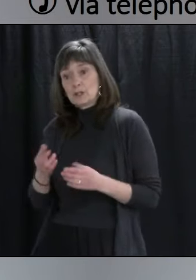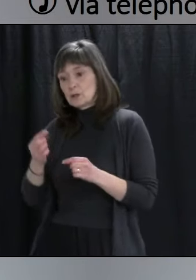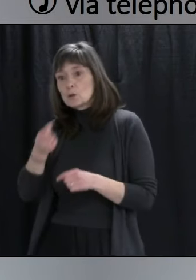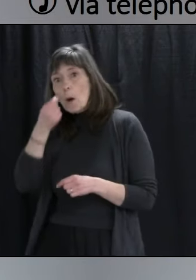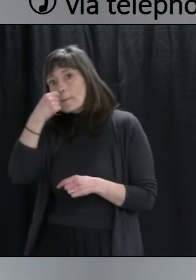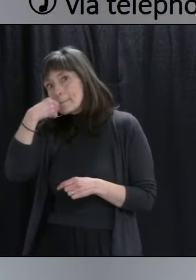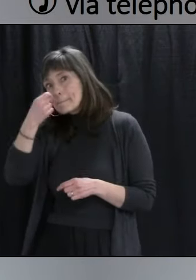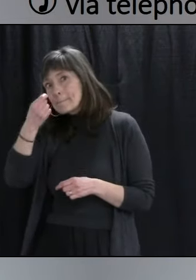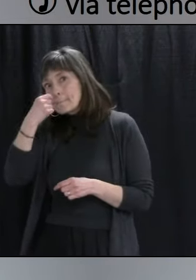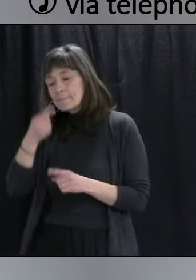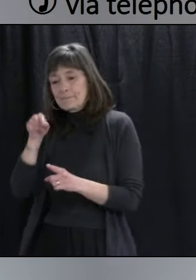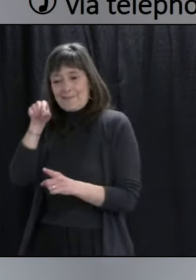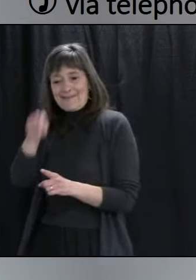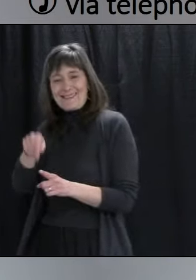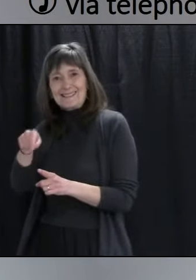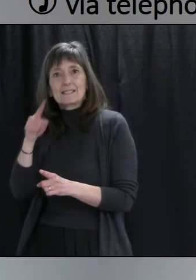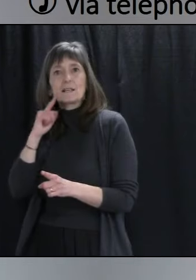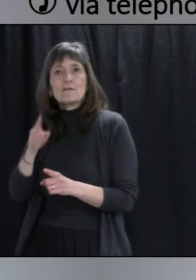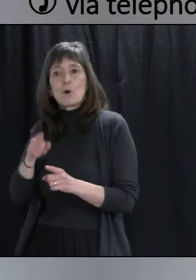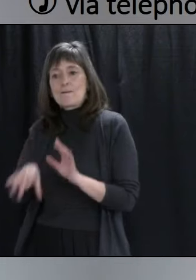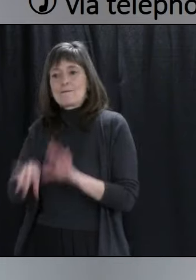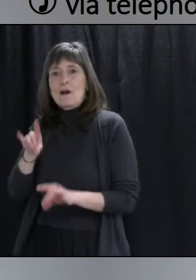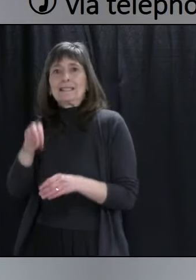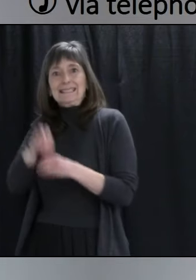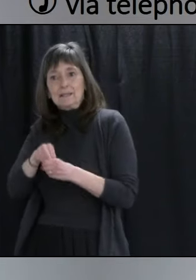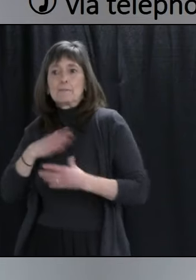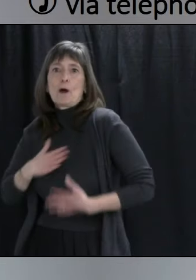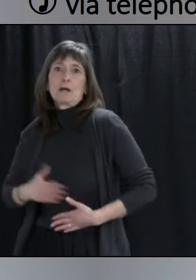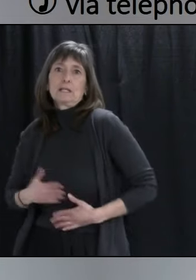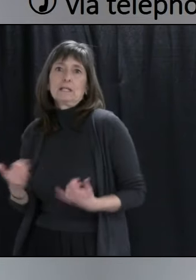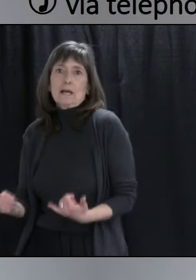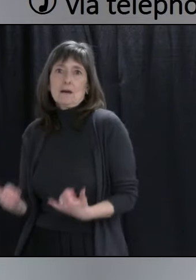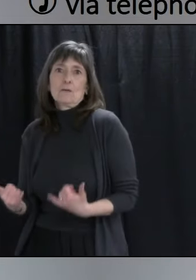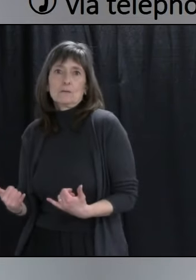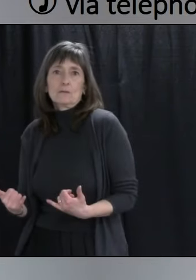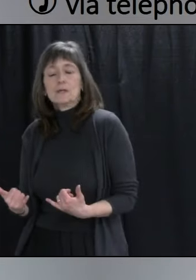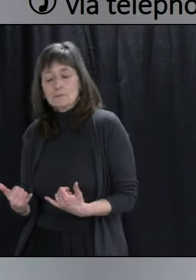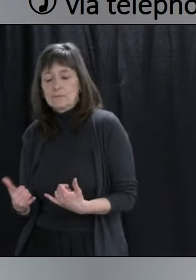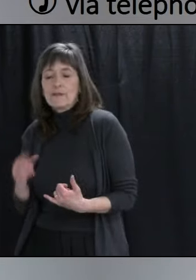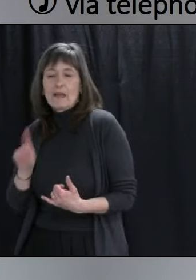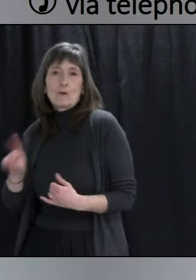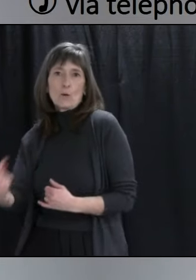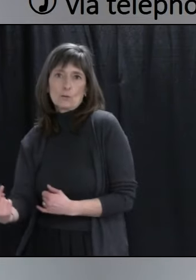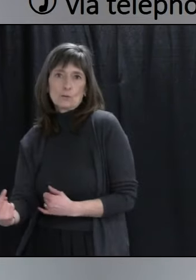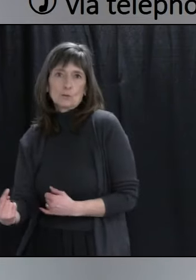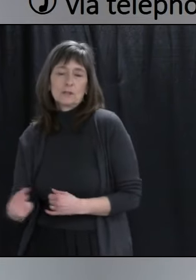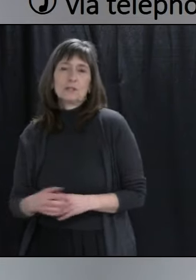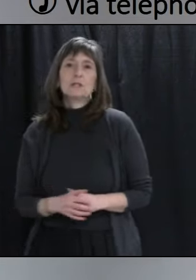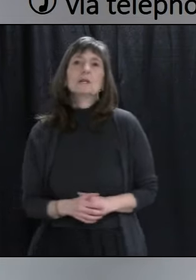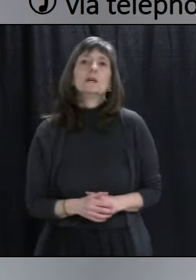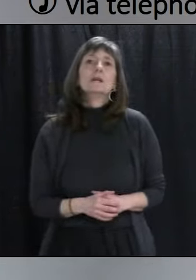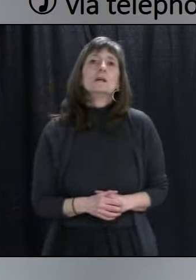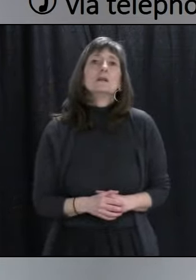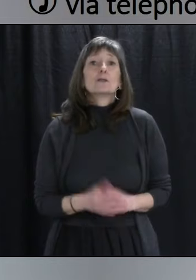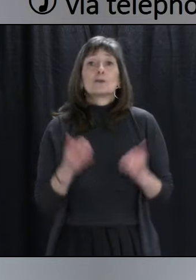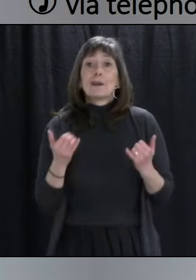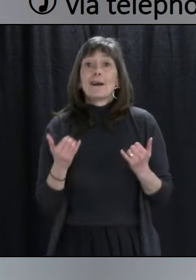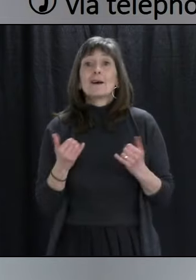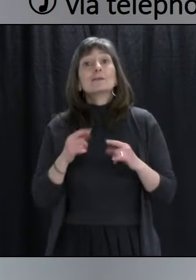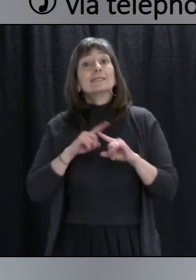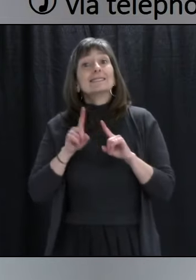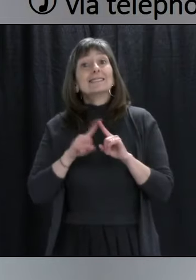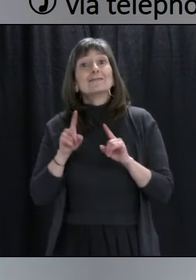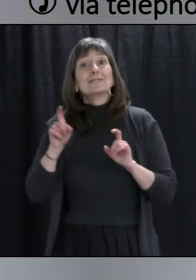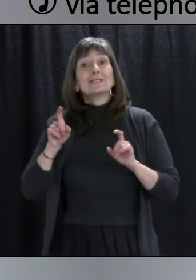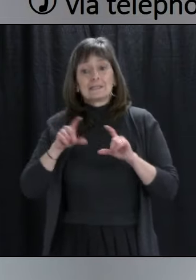has symptoms. So they are two parallel processes. At the moment, there are a series of test kits that are